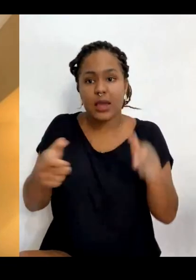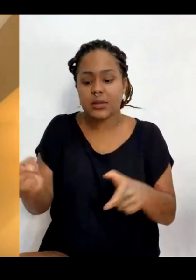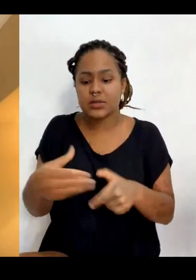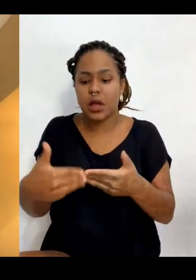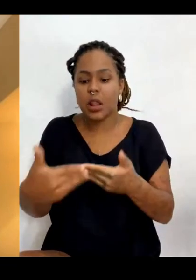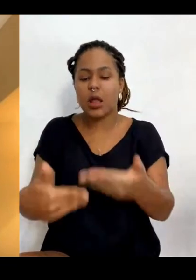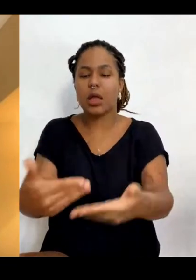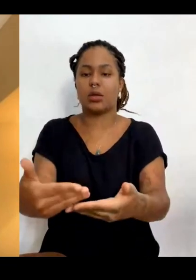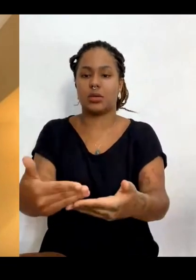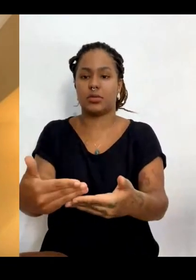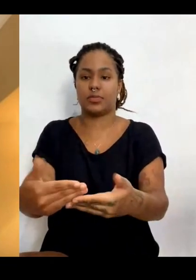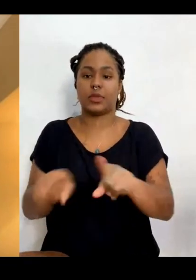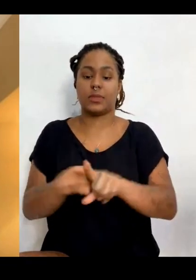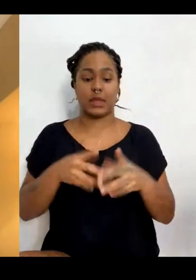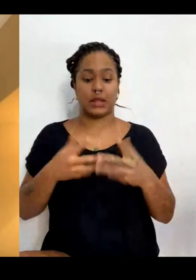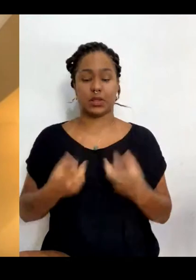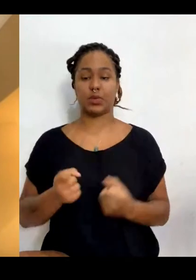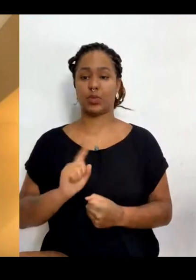foreign